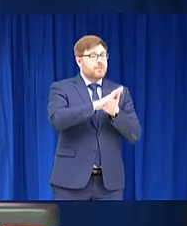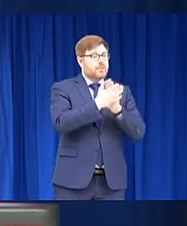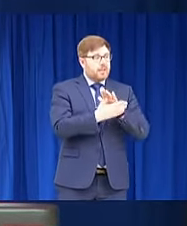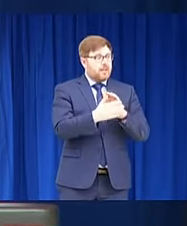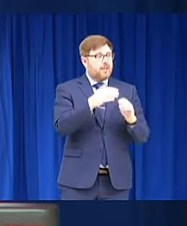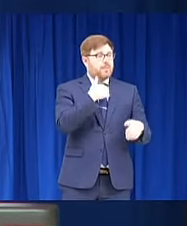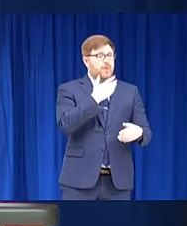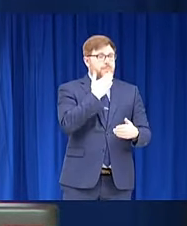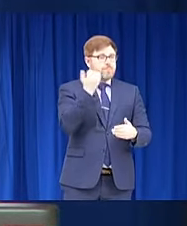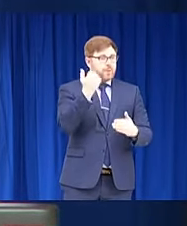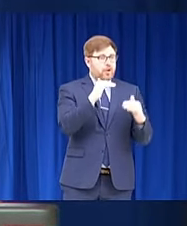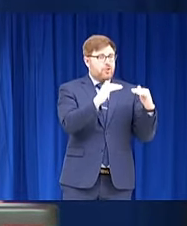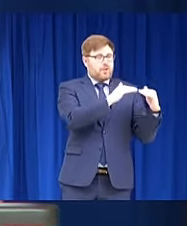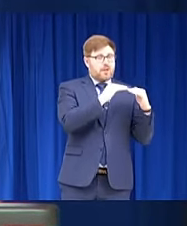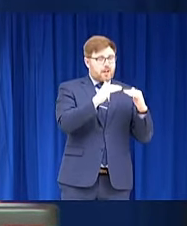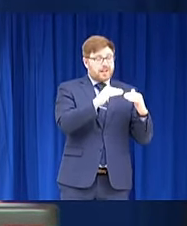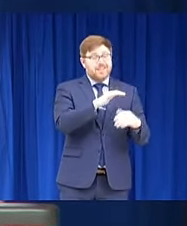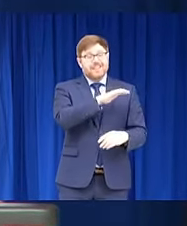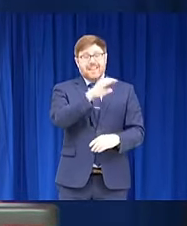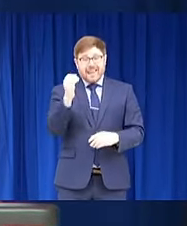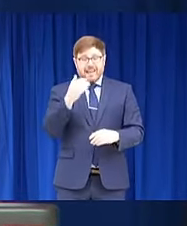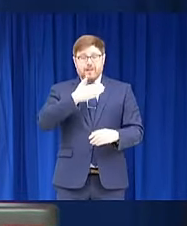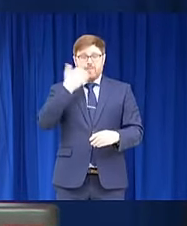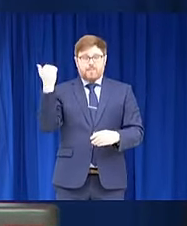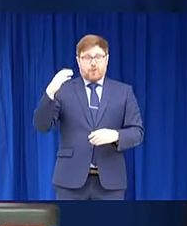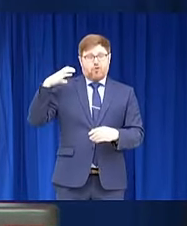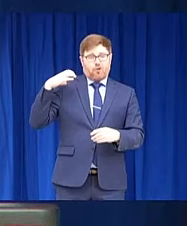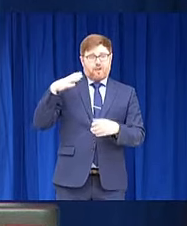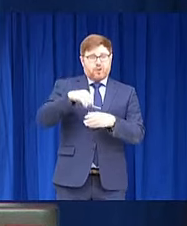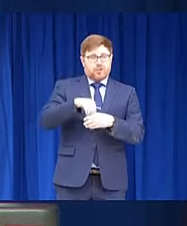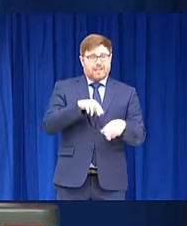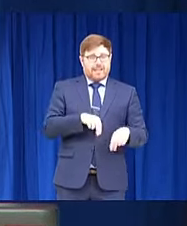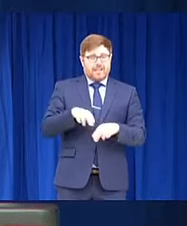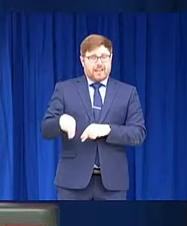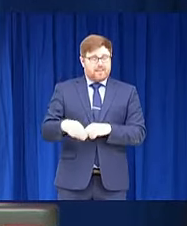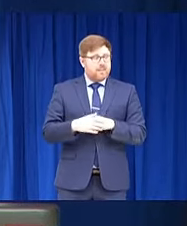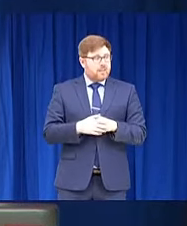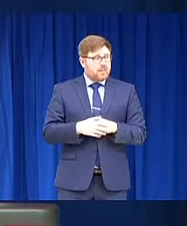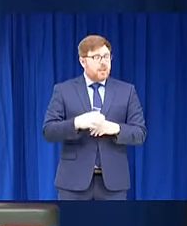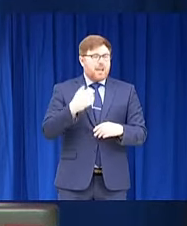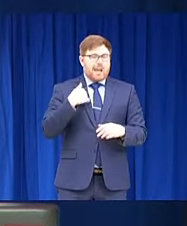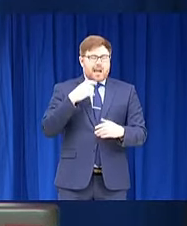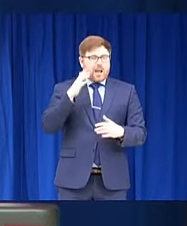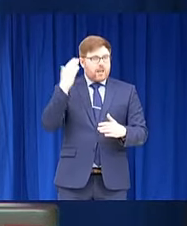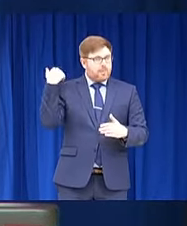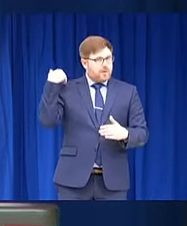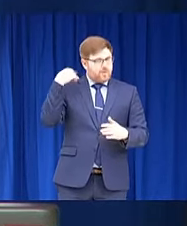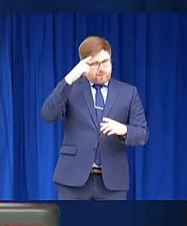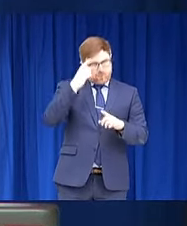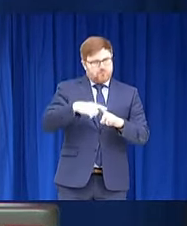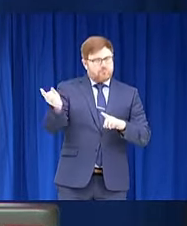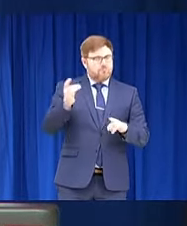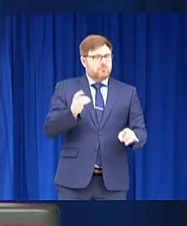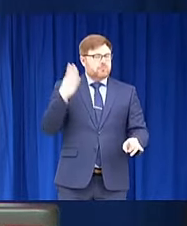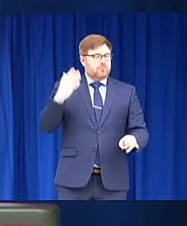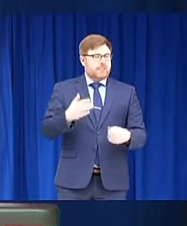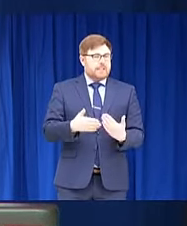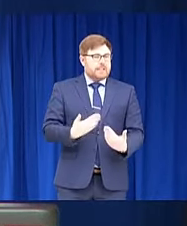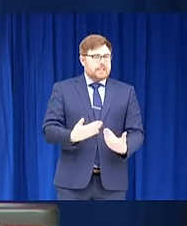officer, more empathetic, less temperamental, and fully committed to servant leadership for my